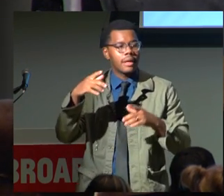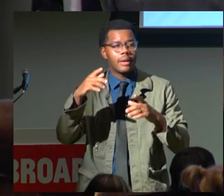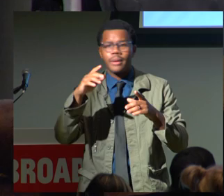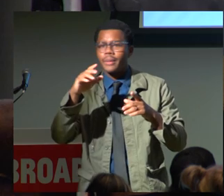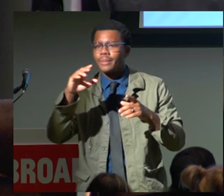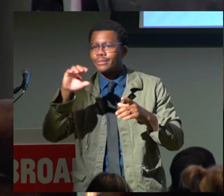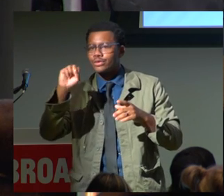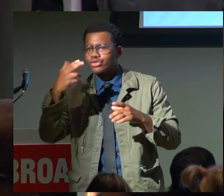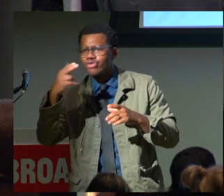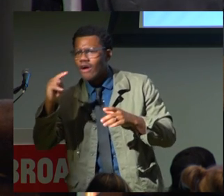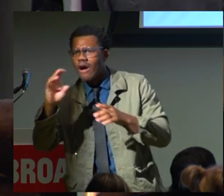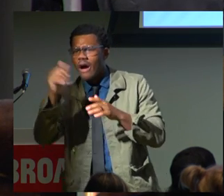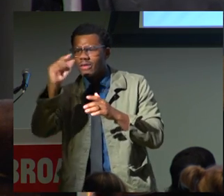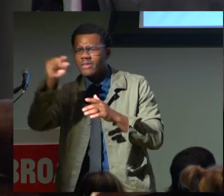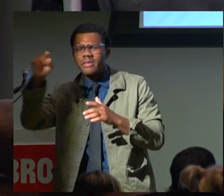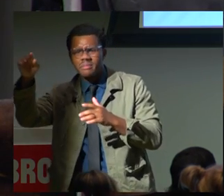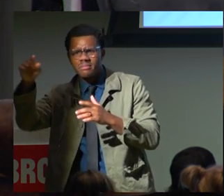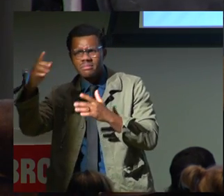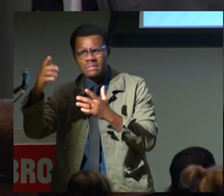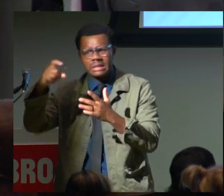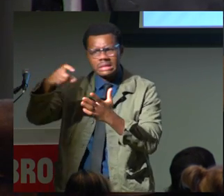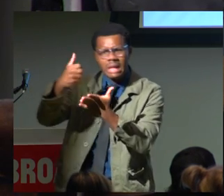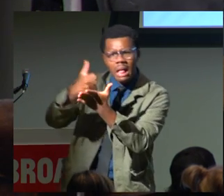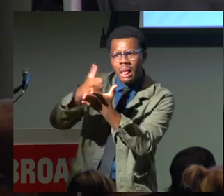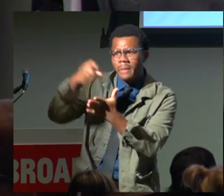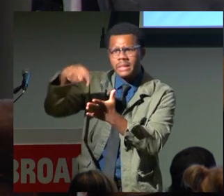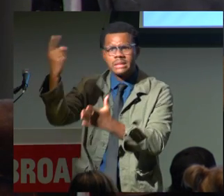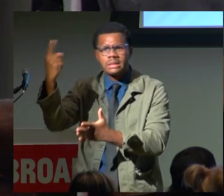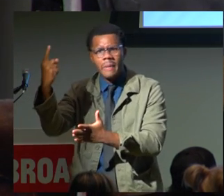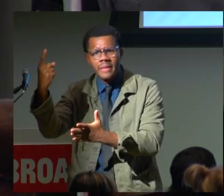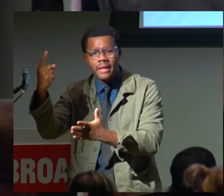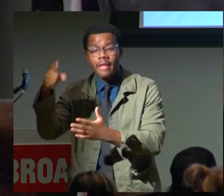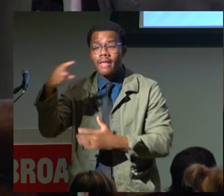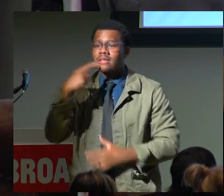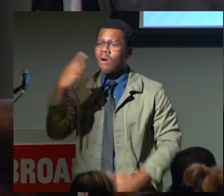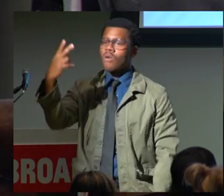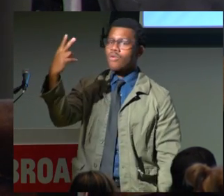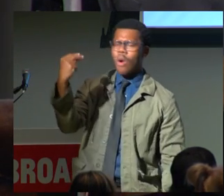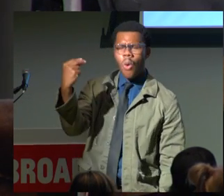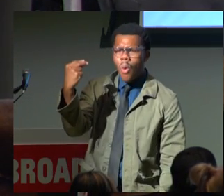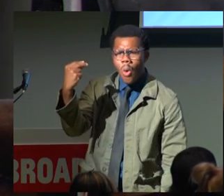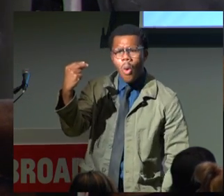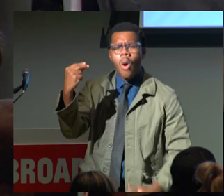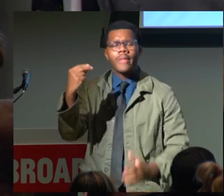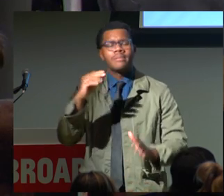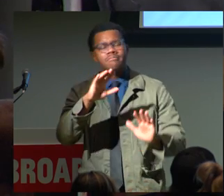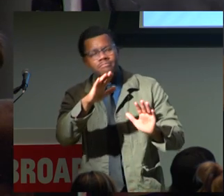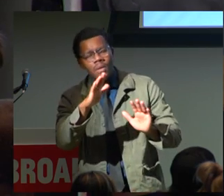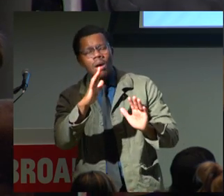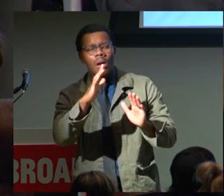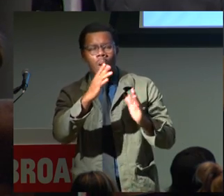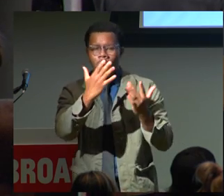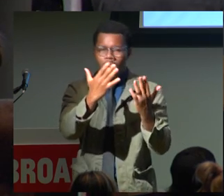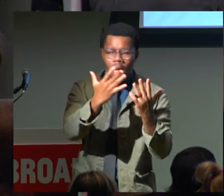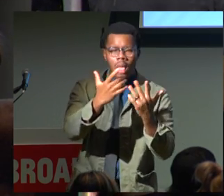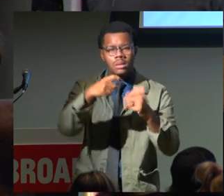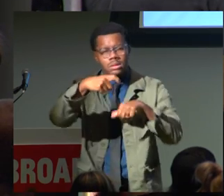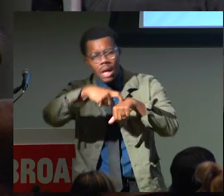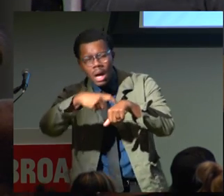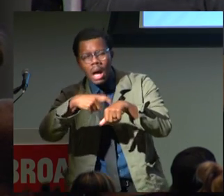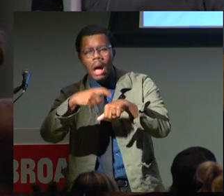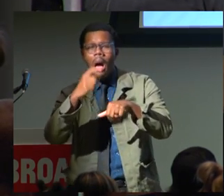something, it's never a no, it's always a, I'll get back to you or I'm gonna get that for you or no problem. And normally